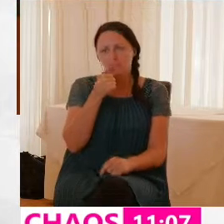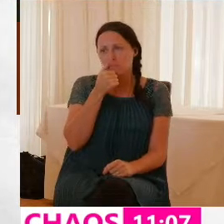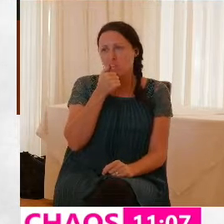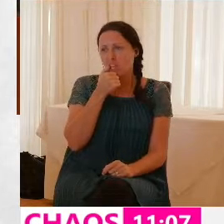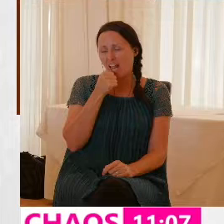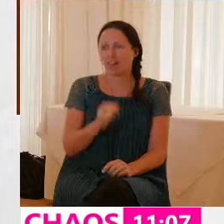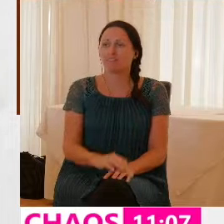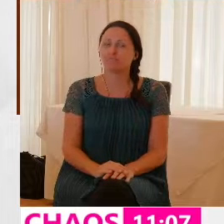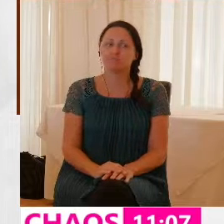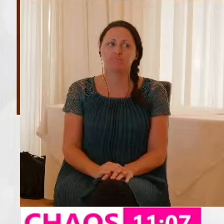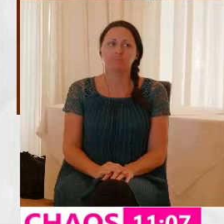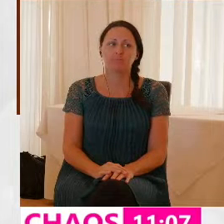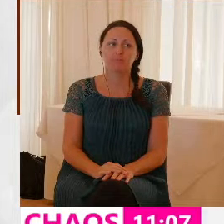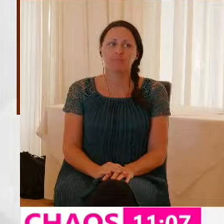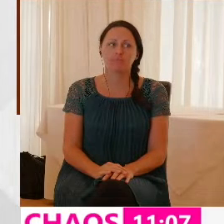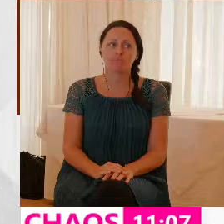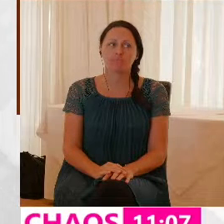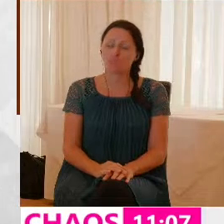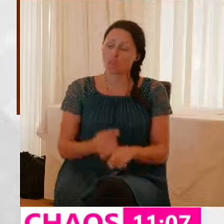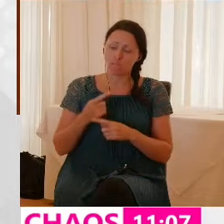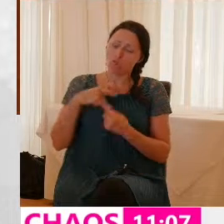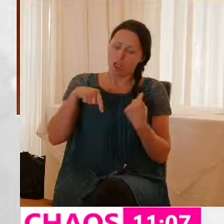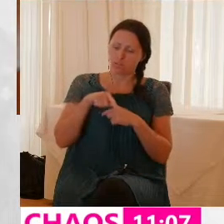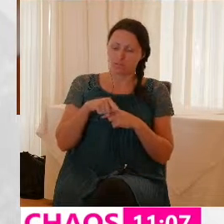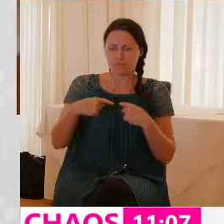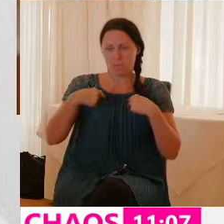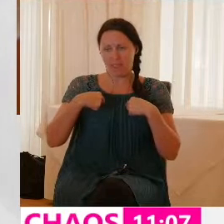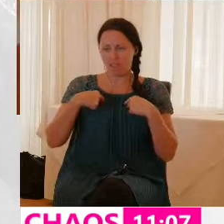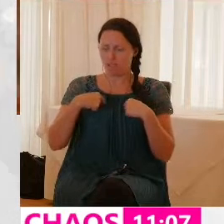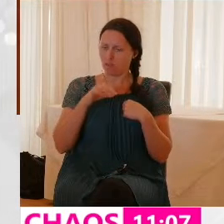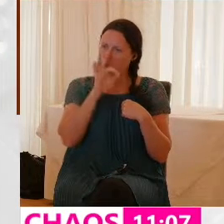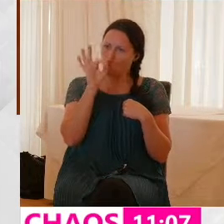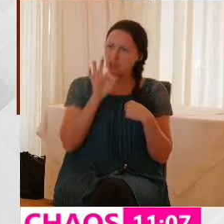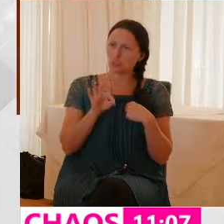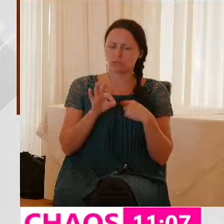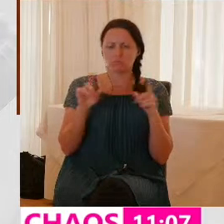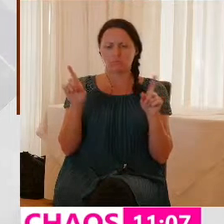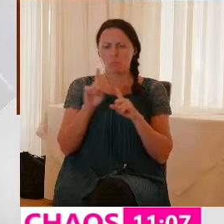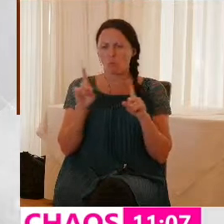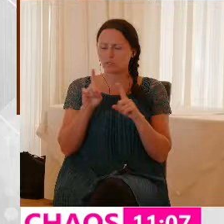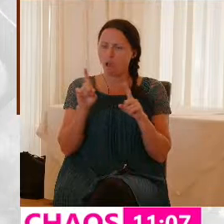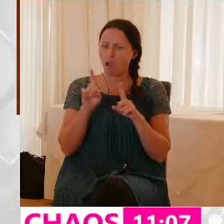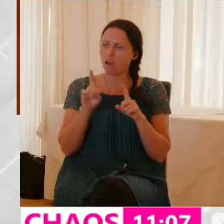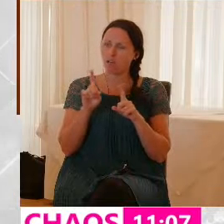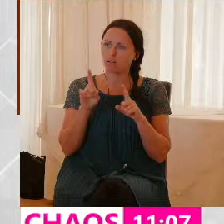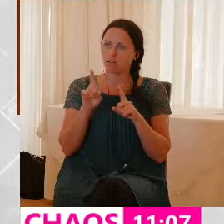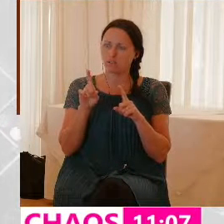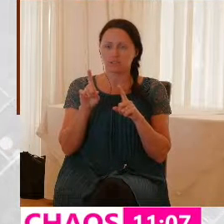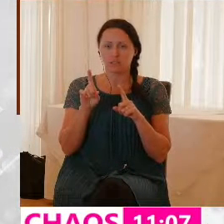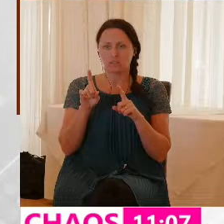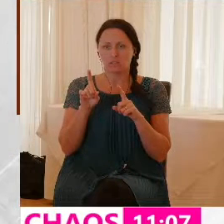So as I told, the question for us and for me was that, okay, what are the conditions that shape